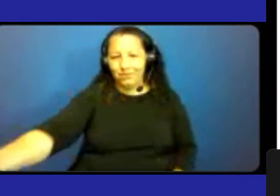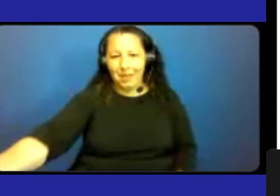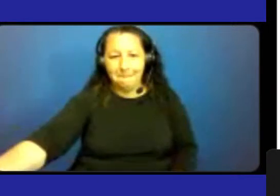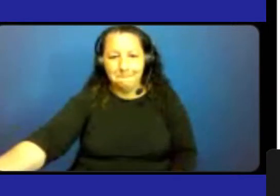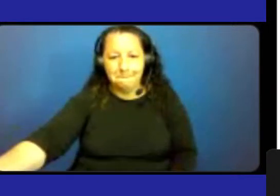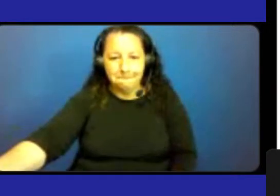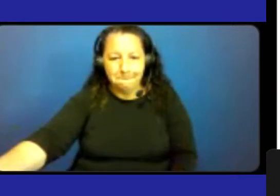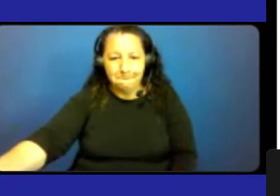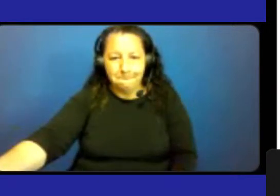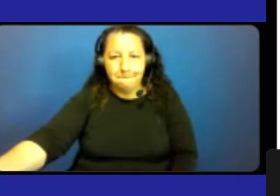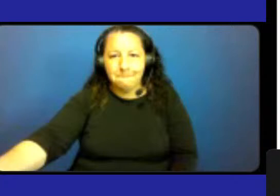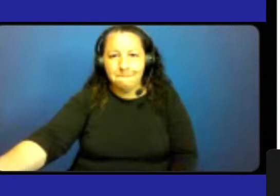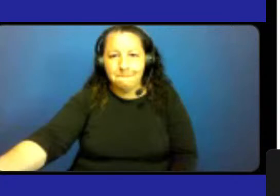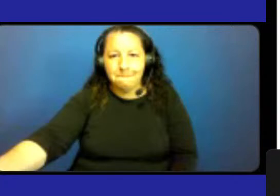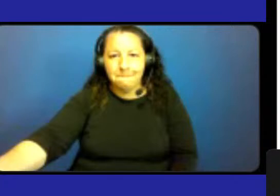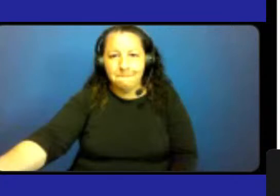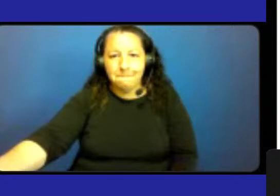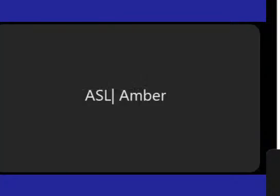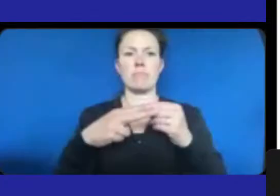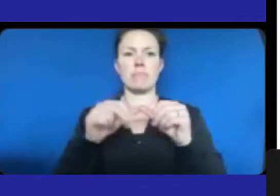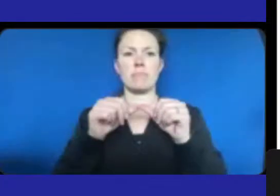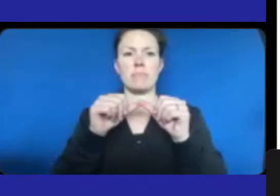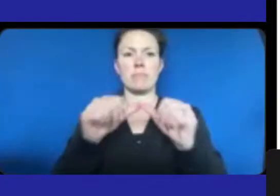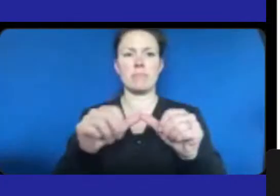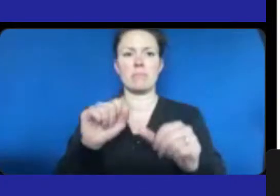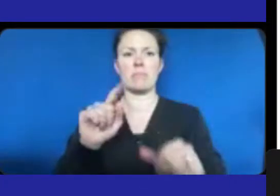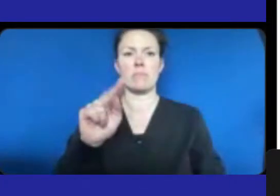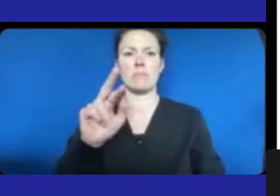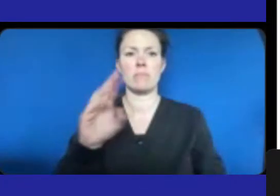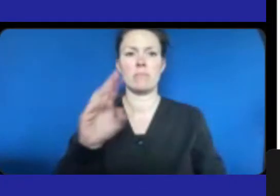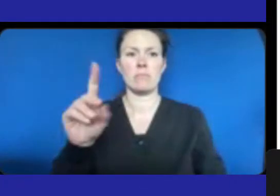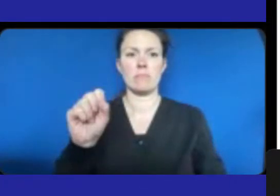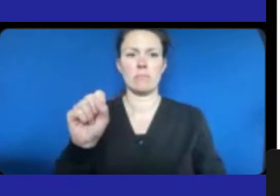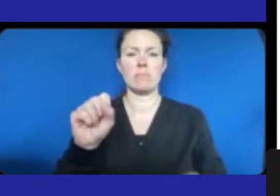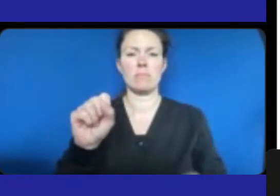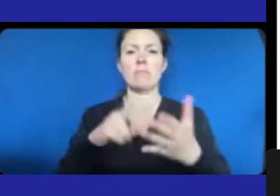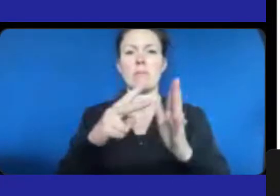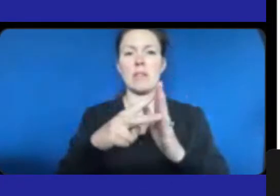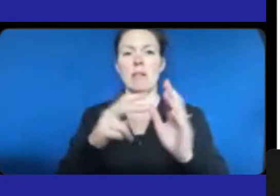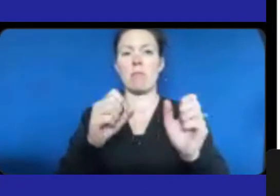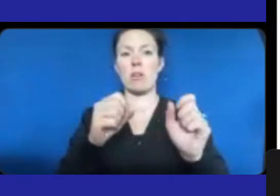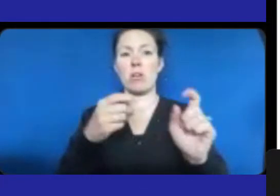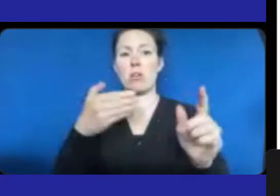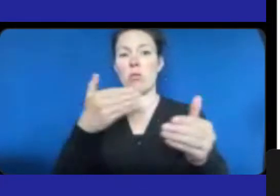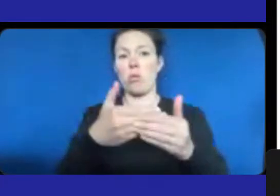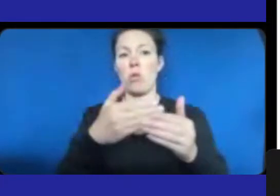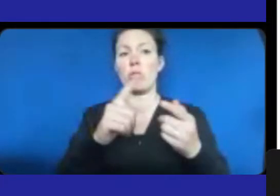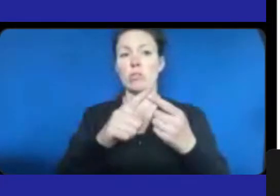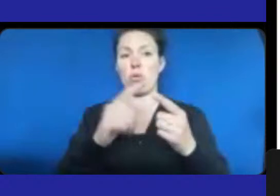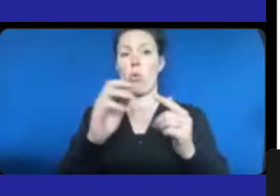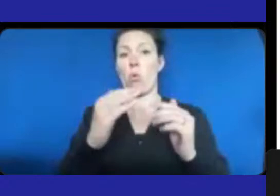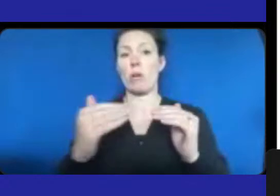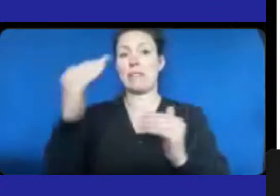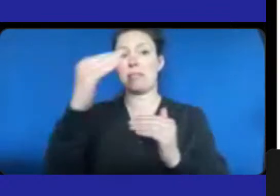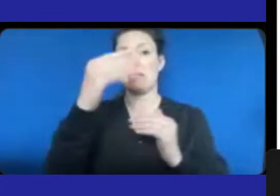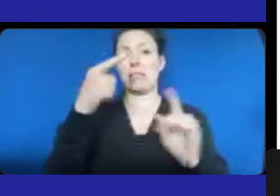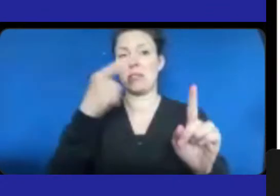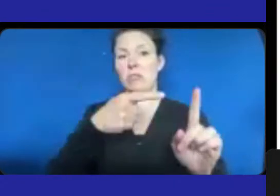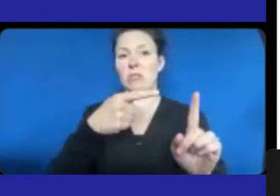On the next slide, steady trends, those that are close to or exceeding target, but did not rise or fall too